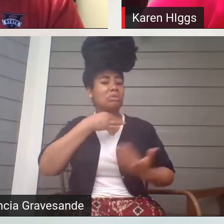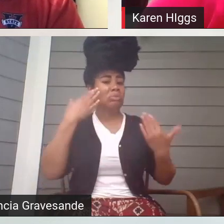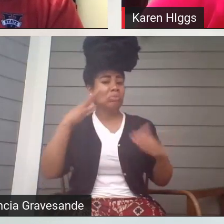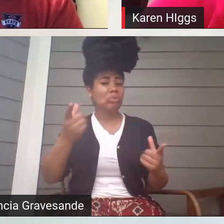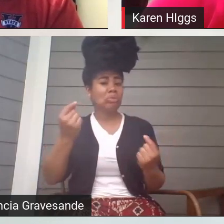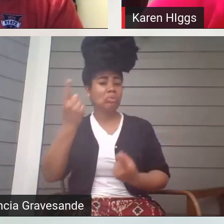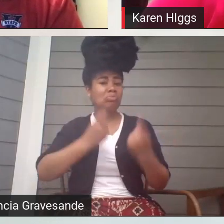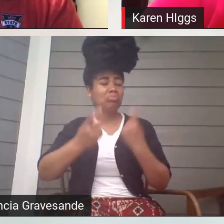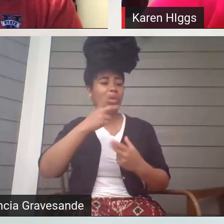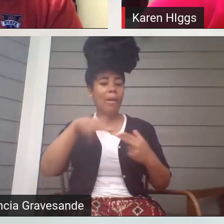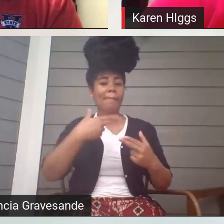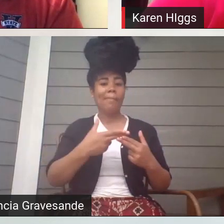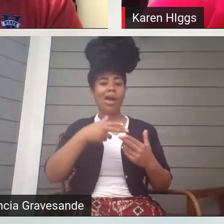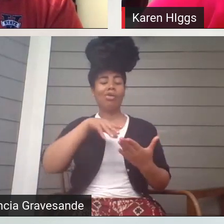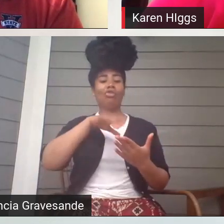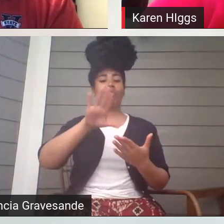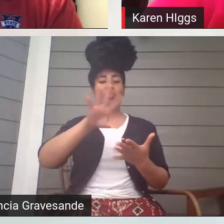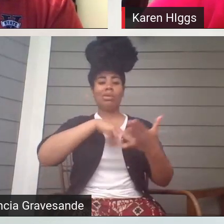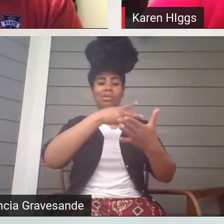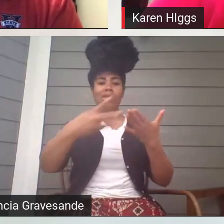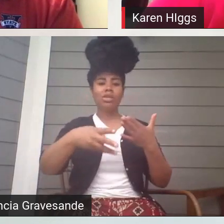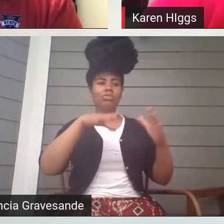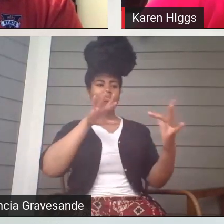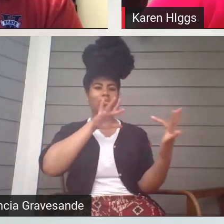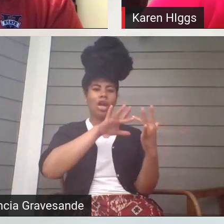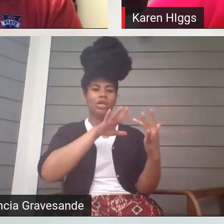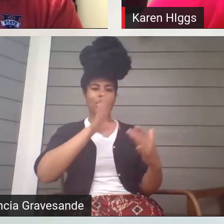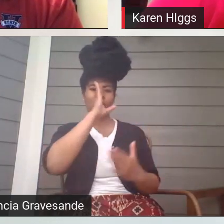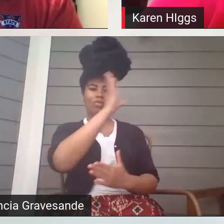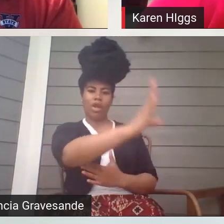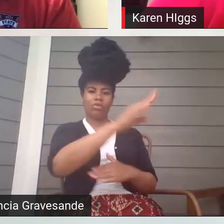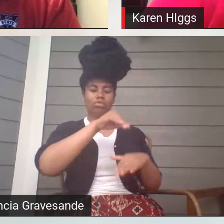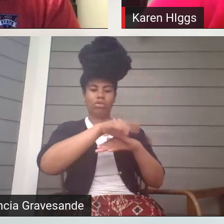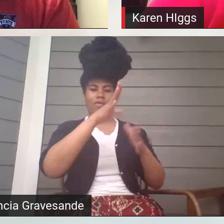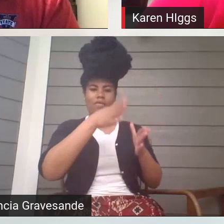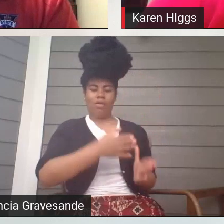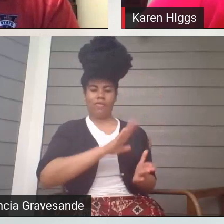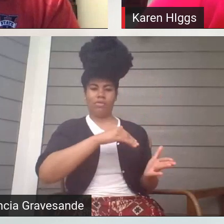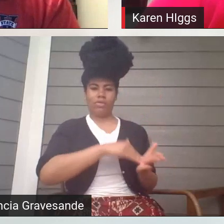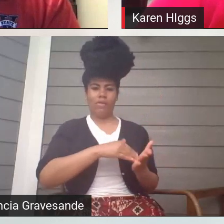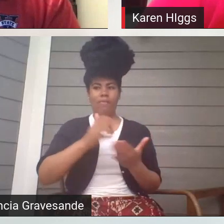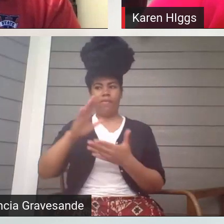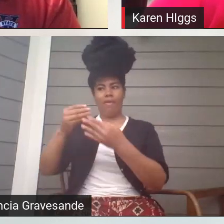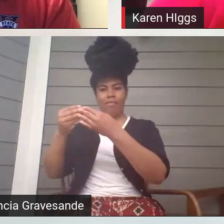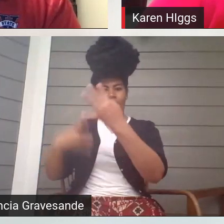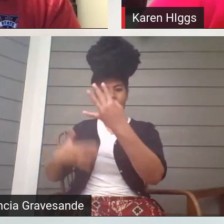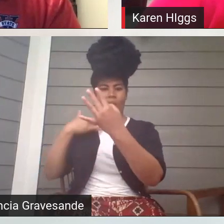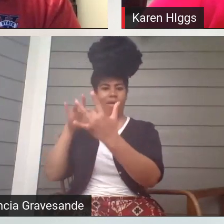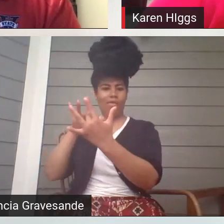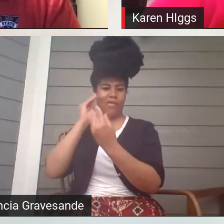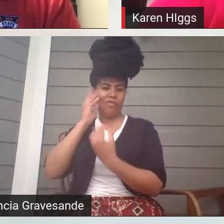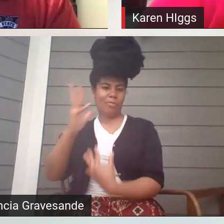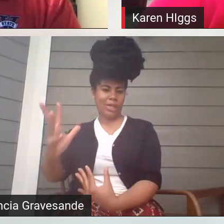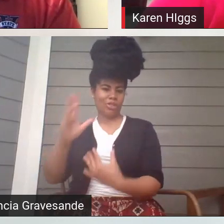to your advising center using the contact information that's provided in that schedule notification email.